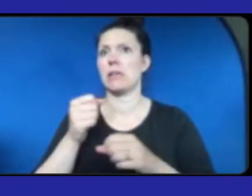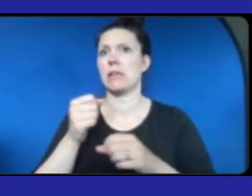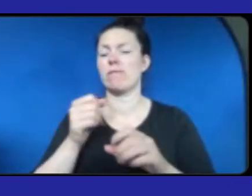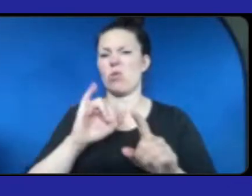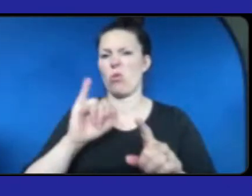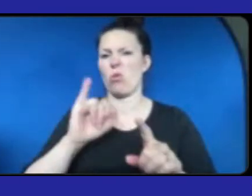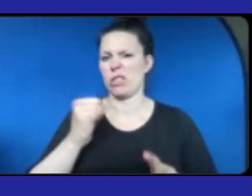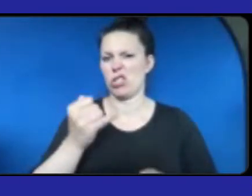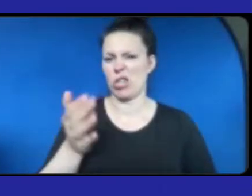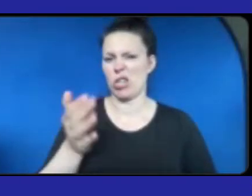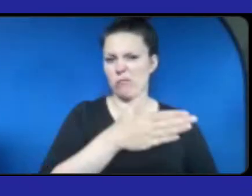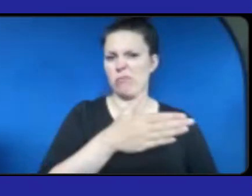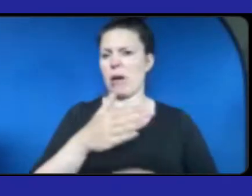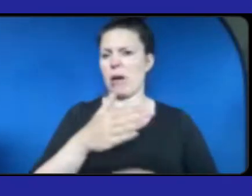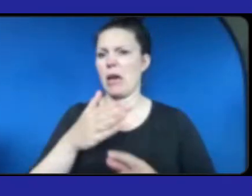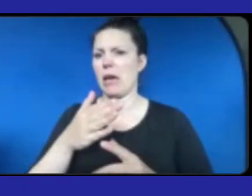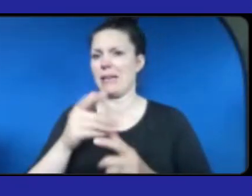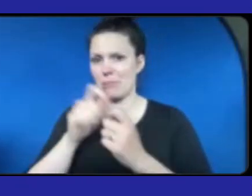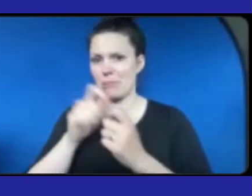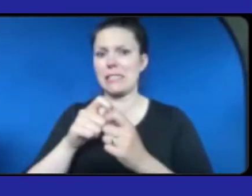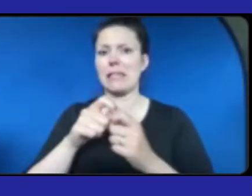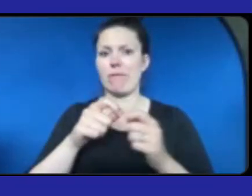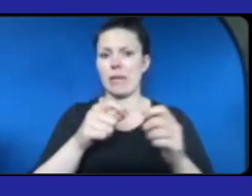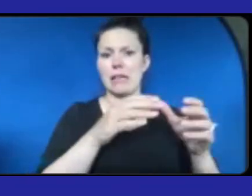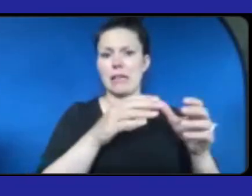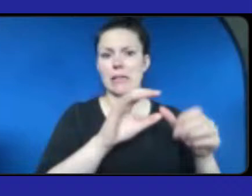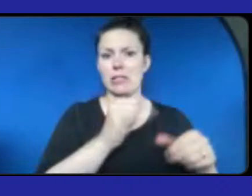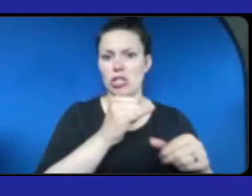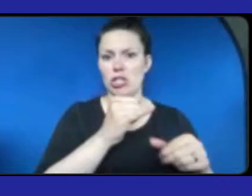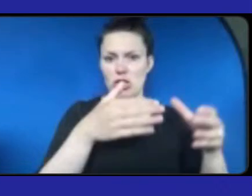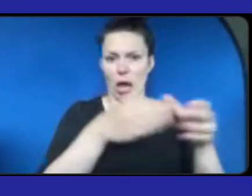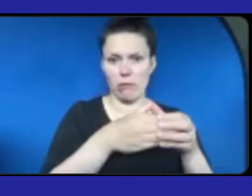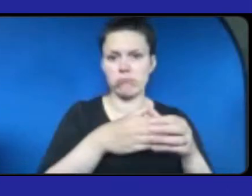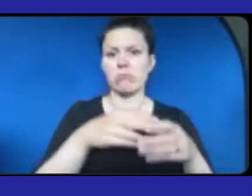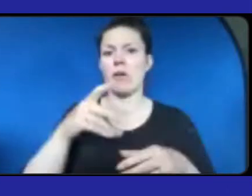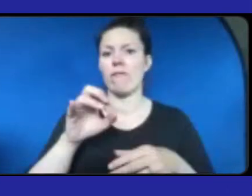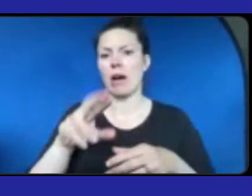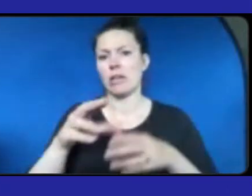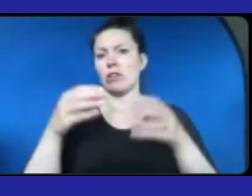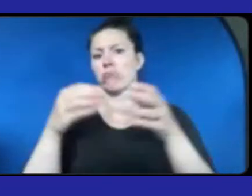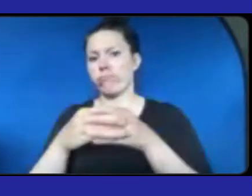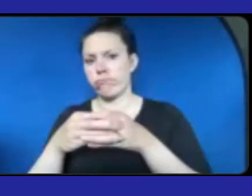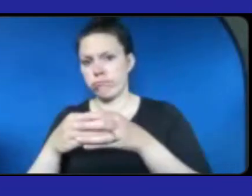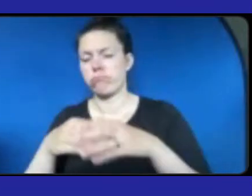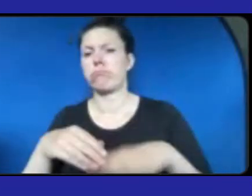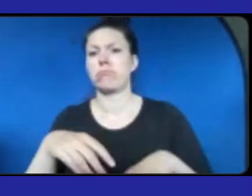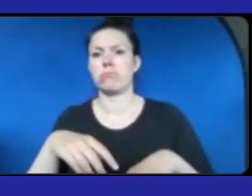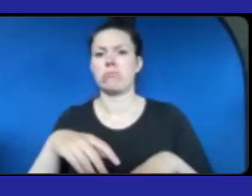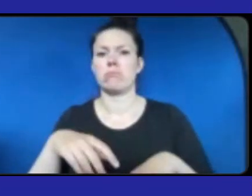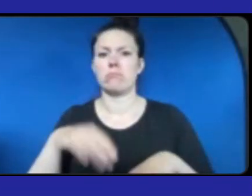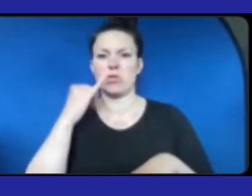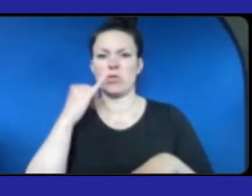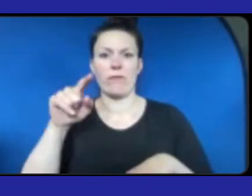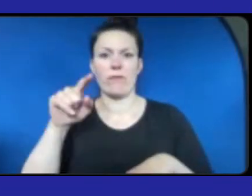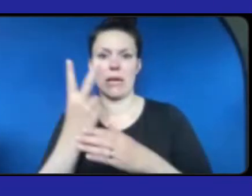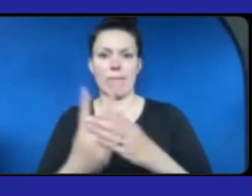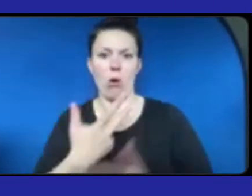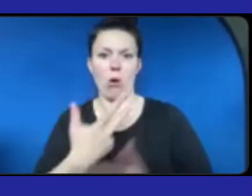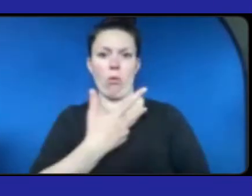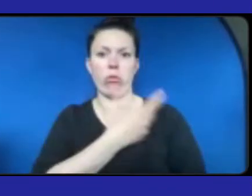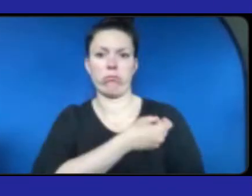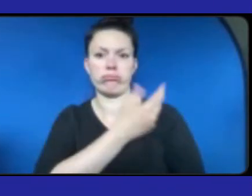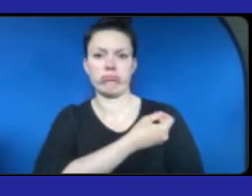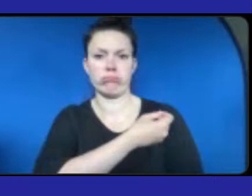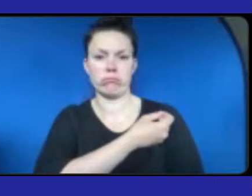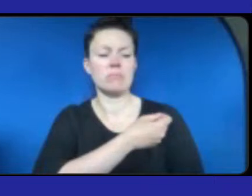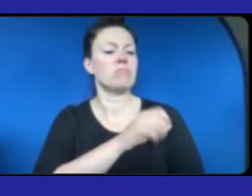than J&J, or categorize J&J separately. Yeah. See both doses. Yeah, absolutely, and we can absolutely share